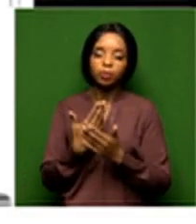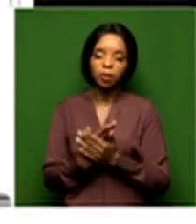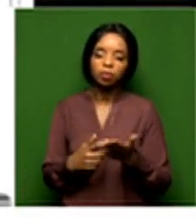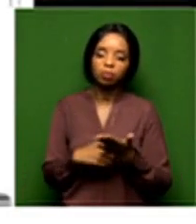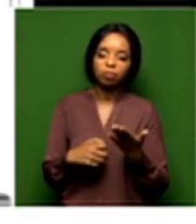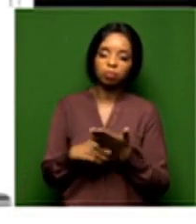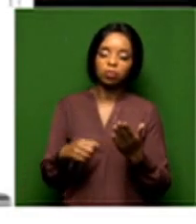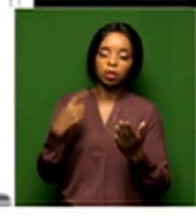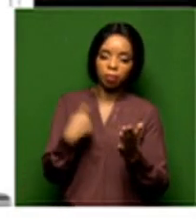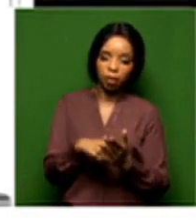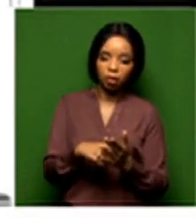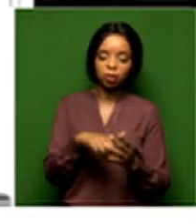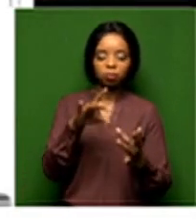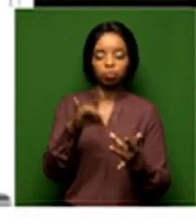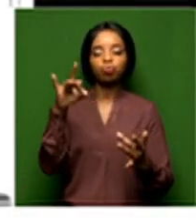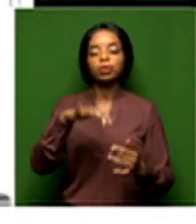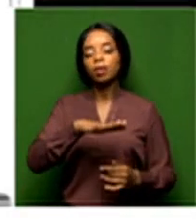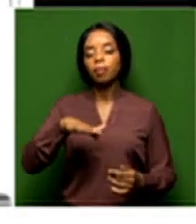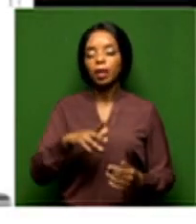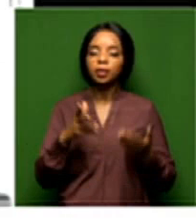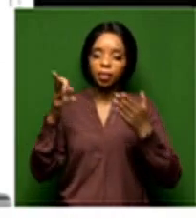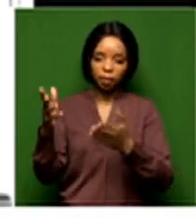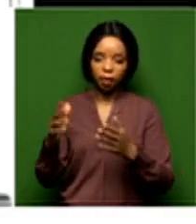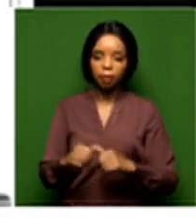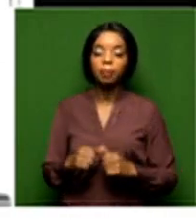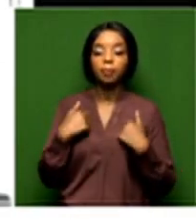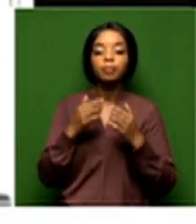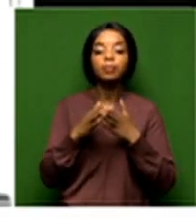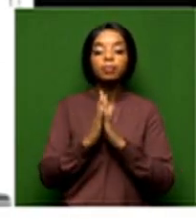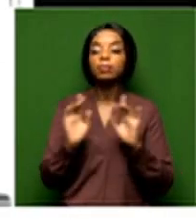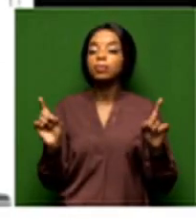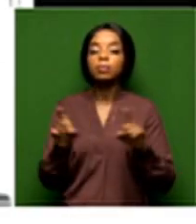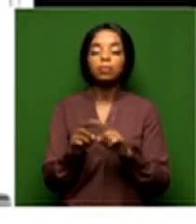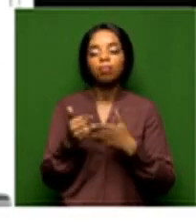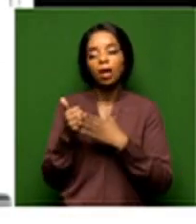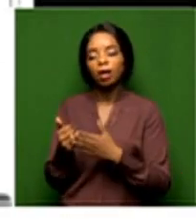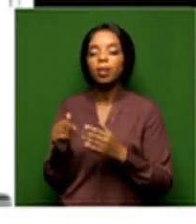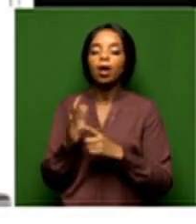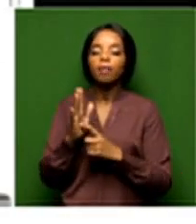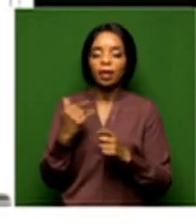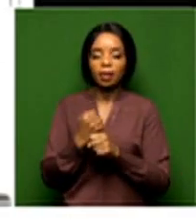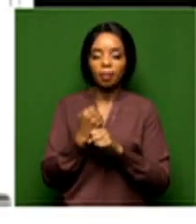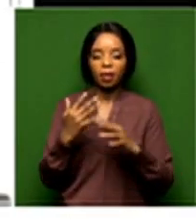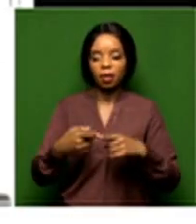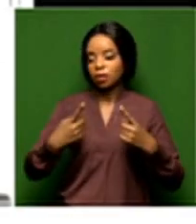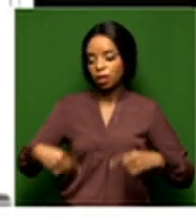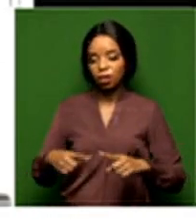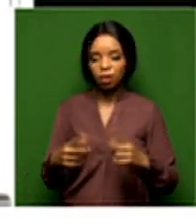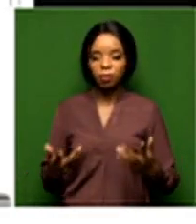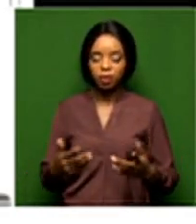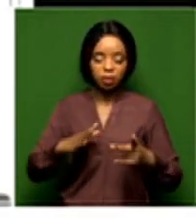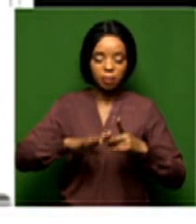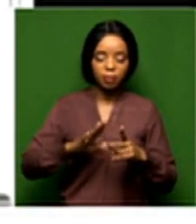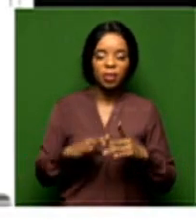venue. And yeah, let's make it experience. I'm calling everyone to help our filmmakers, and I'm calling everyone to help our